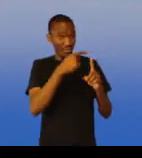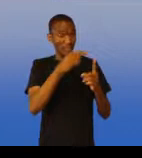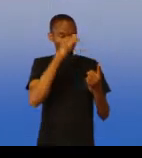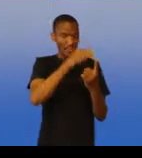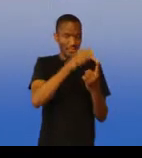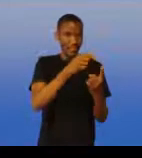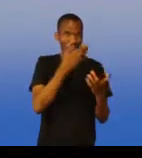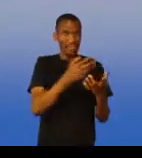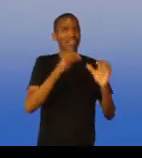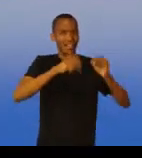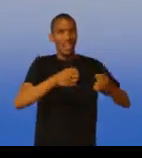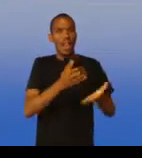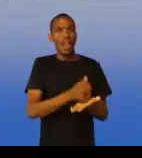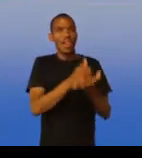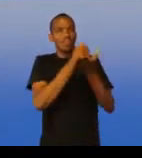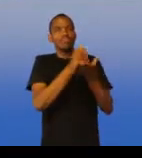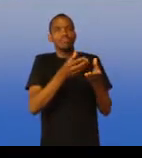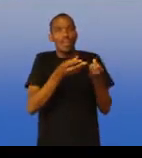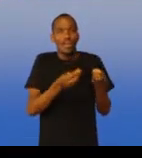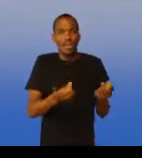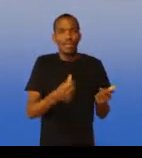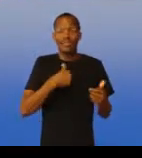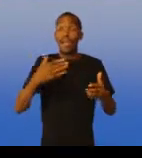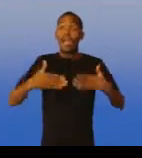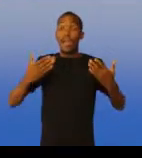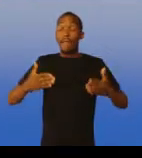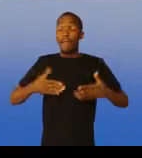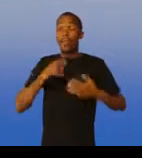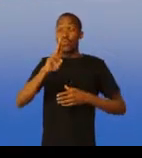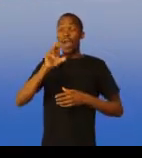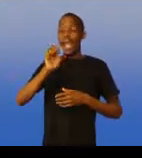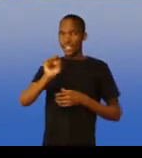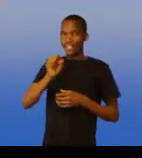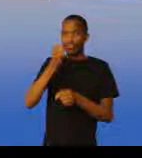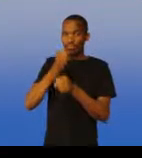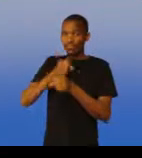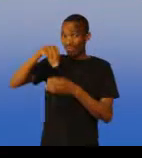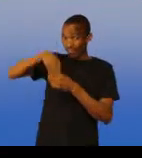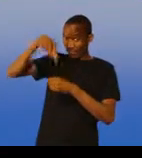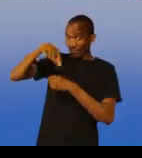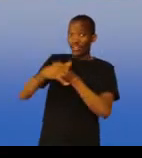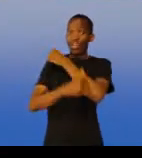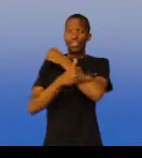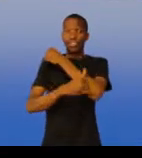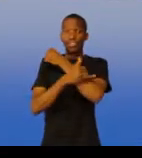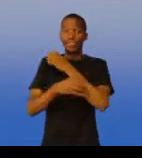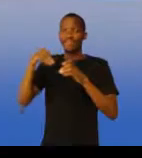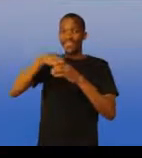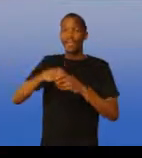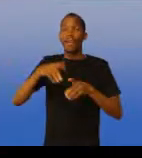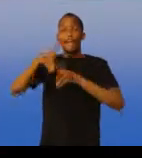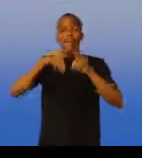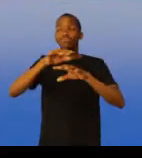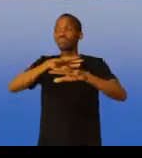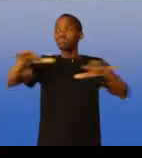get help. I am grateful for the U.S. citizens who work in this country, both in the public sector and